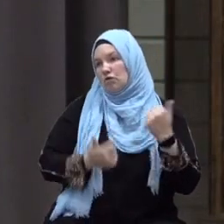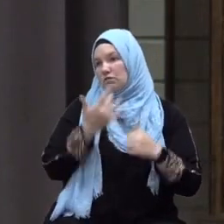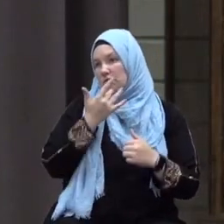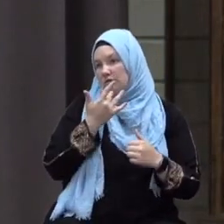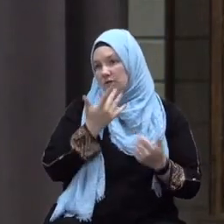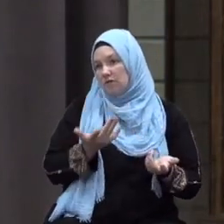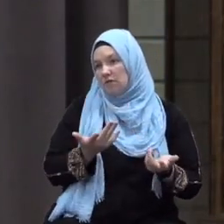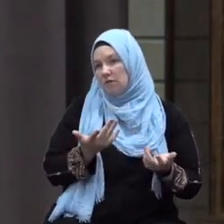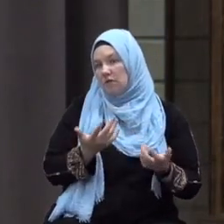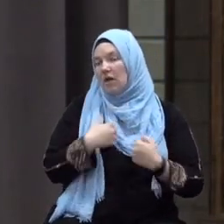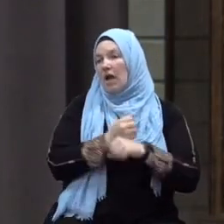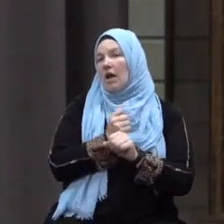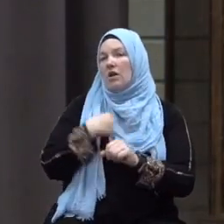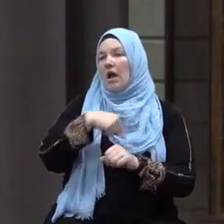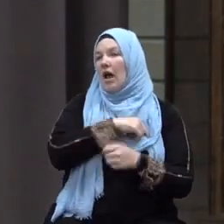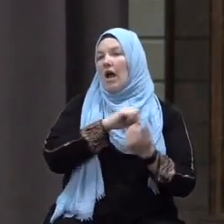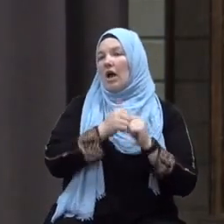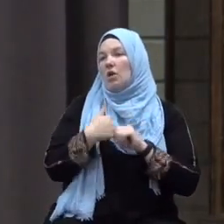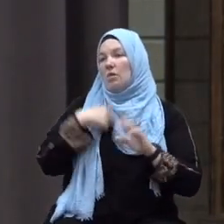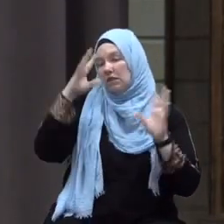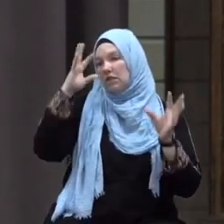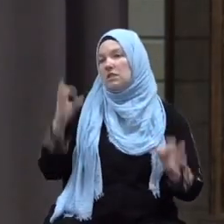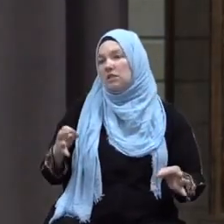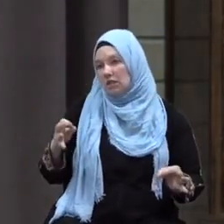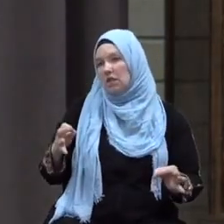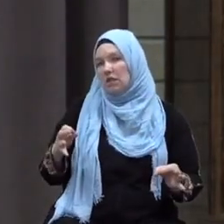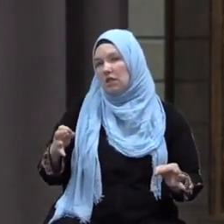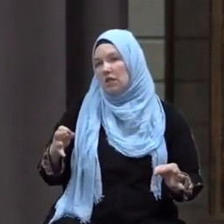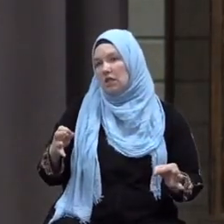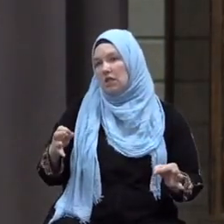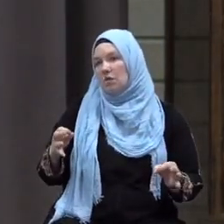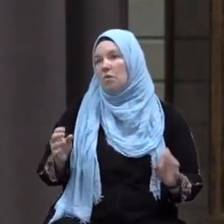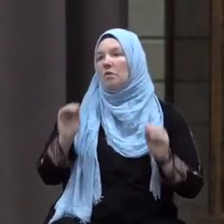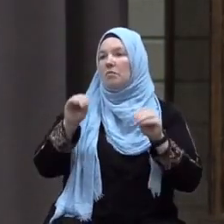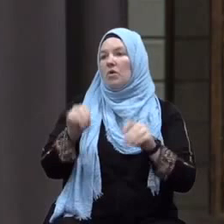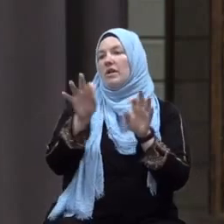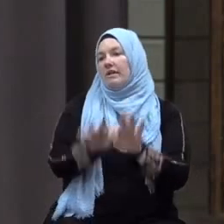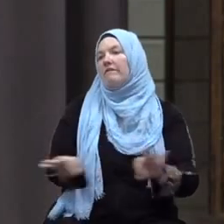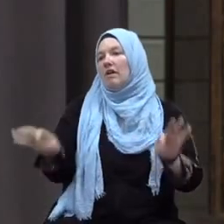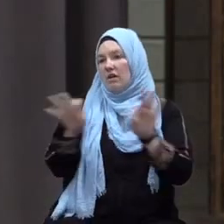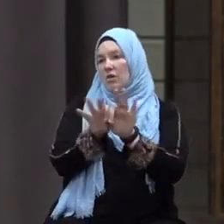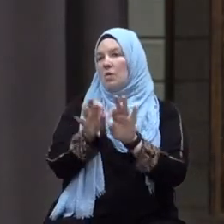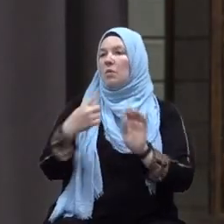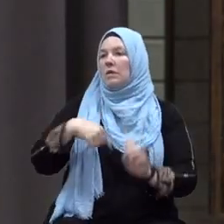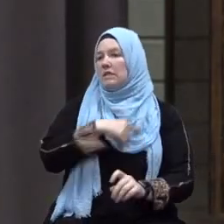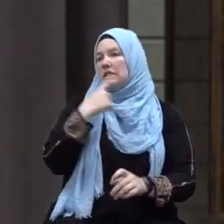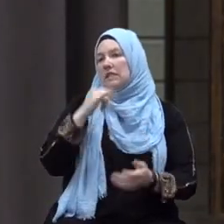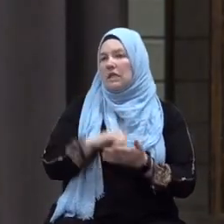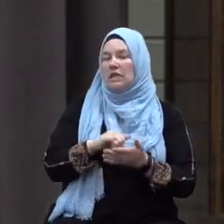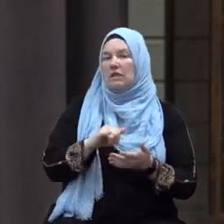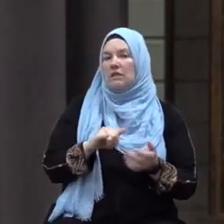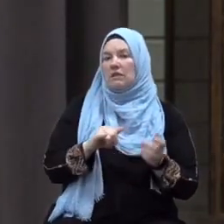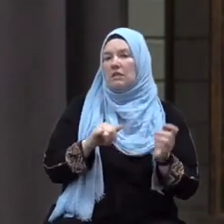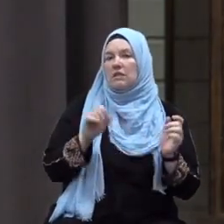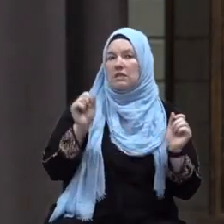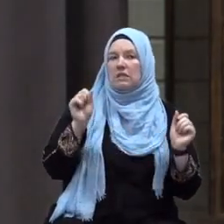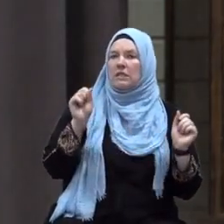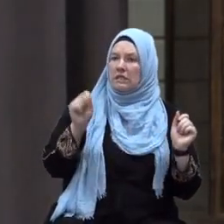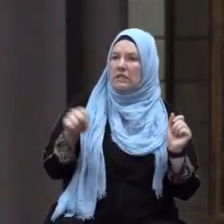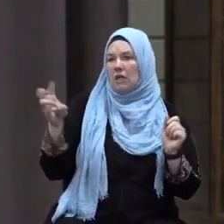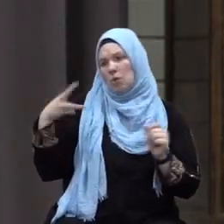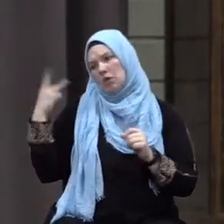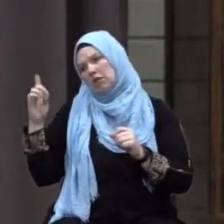up our mind in terms of decision? We place a value. You say, yes, Washington is